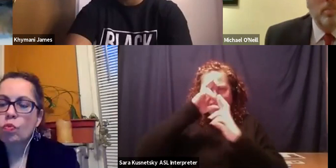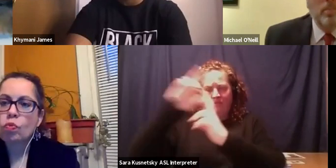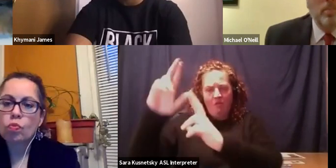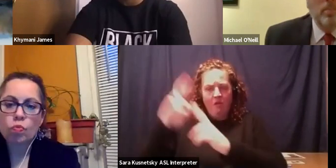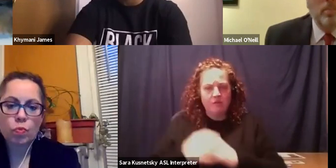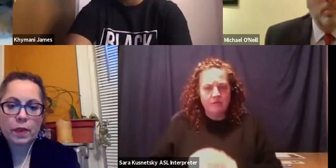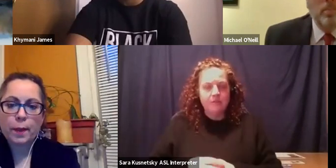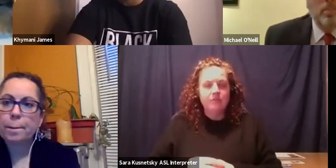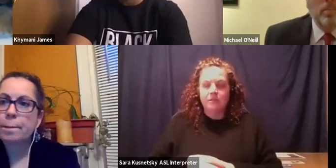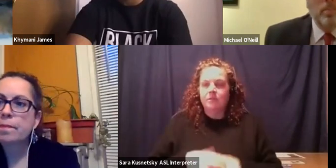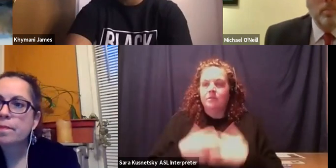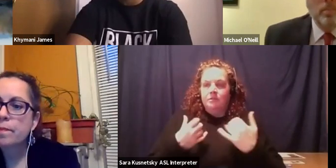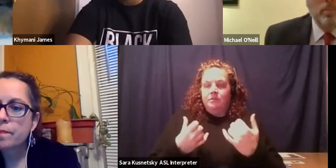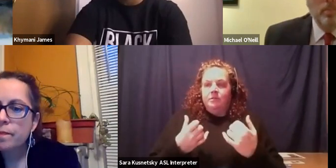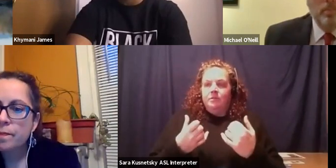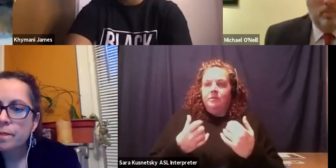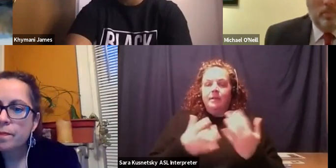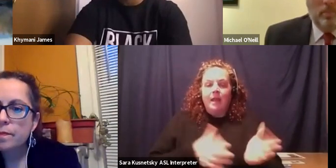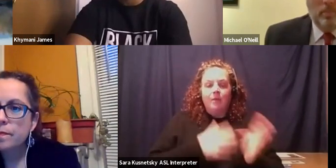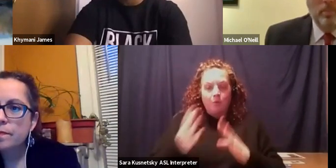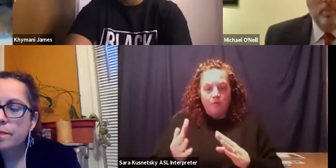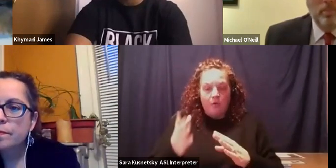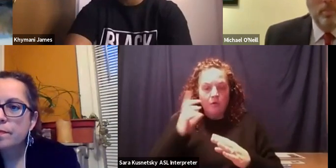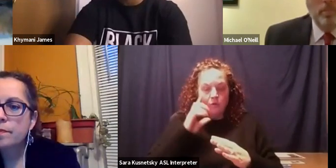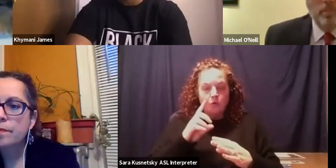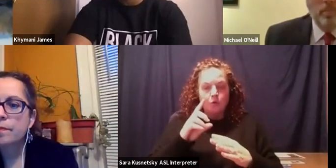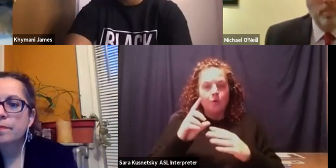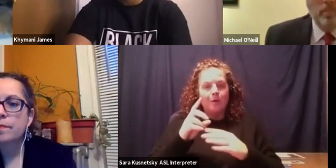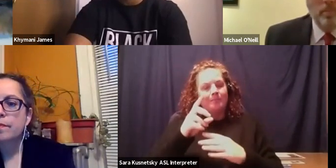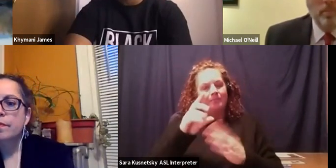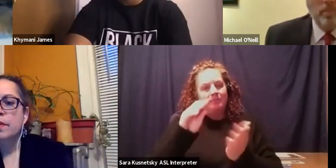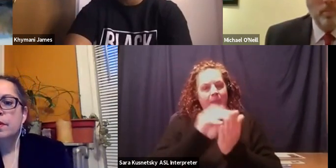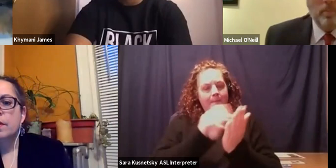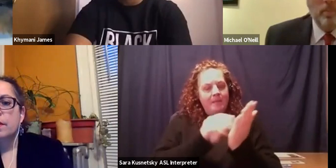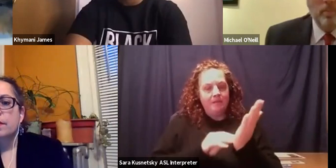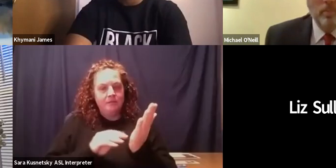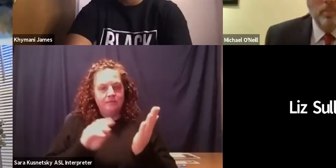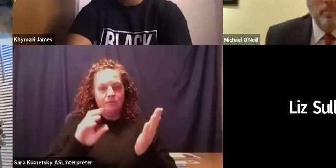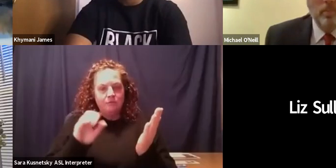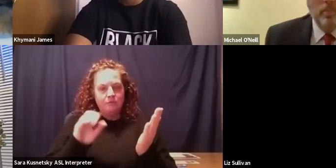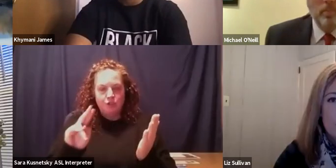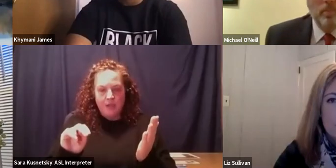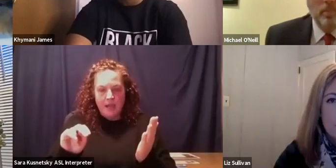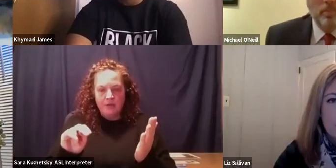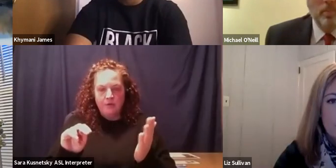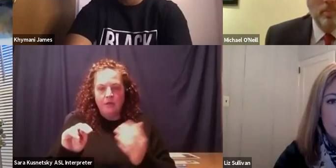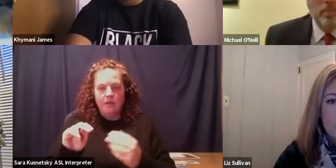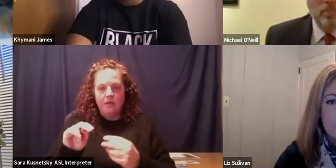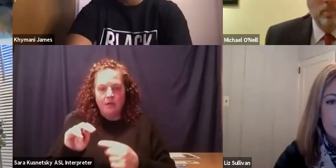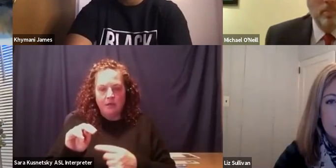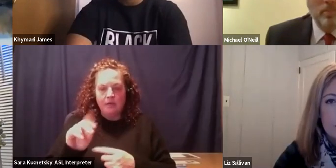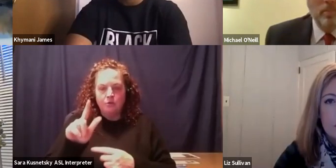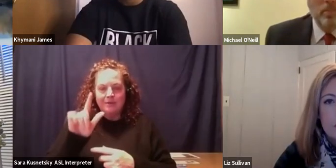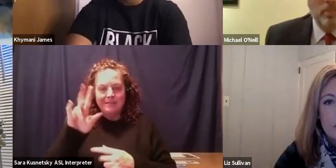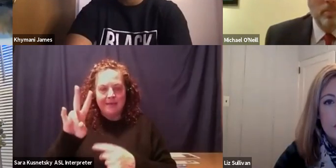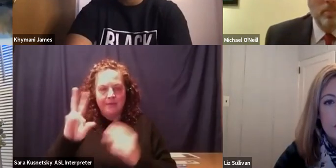the January 27th committee meeting. And at this time, I would like to entertain a motion to approve the minutes as